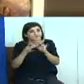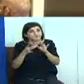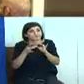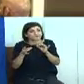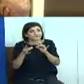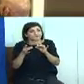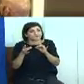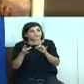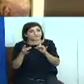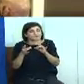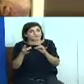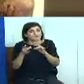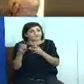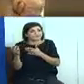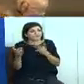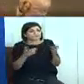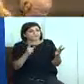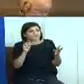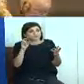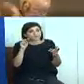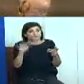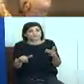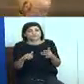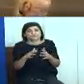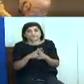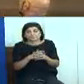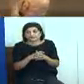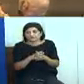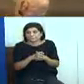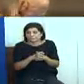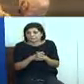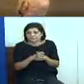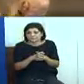welcome back Tony Arias. And please rise as you're able.